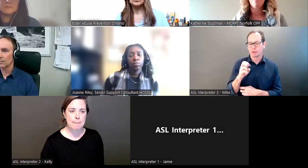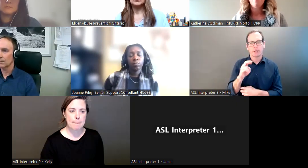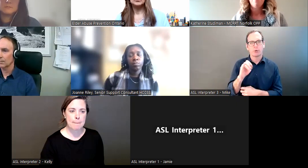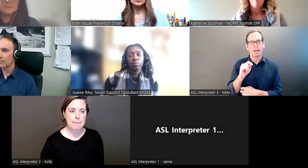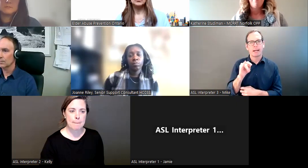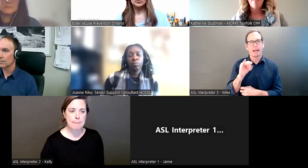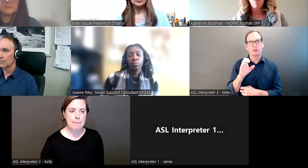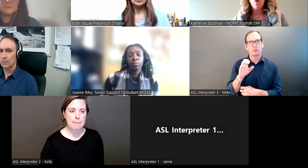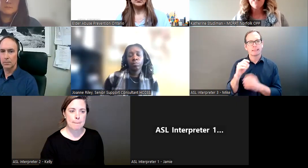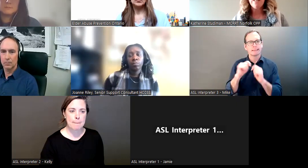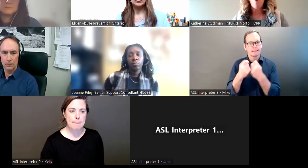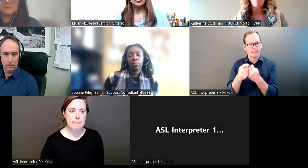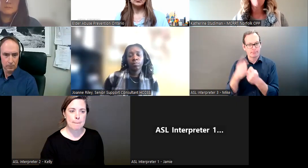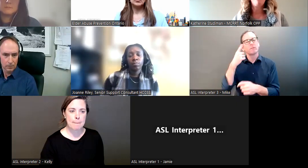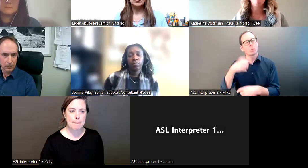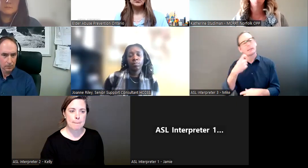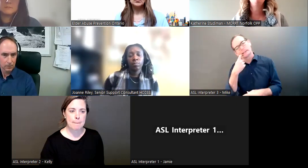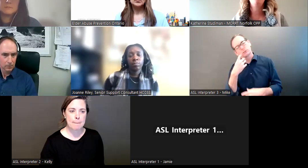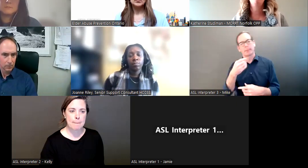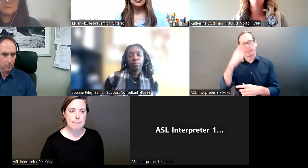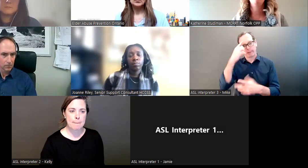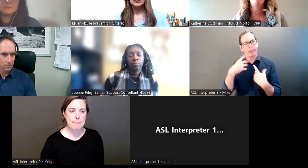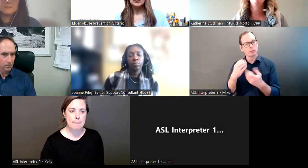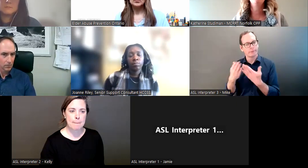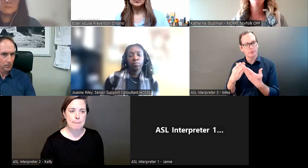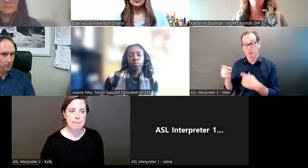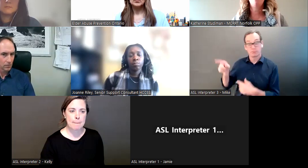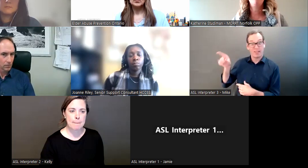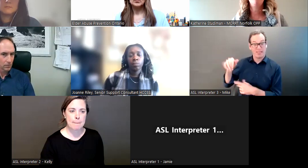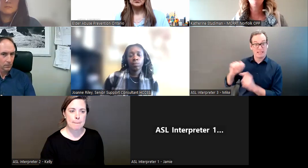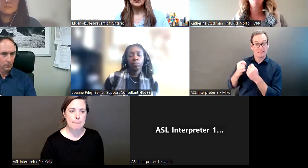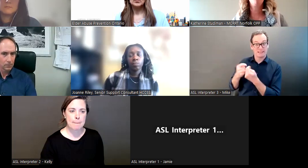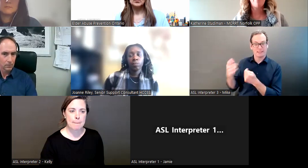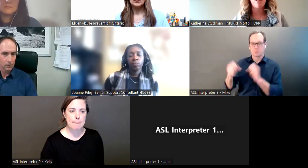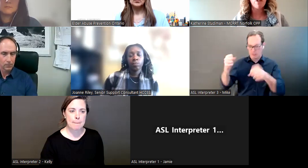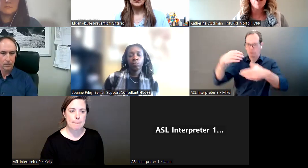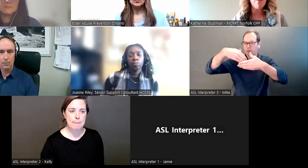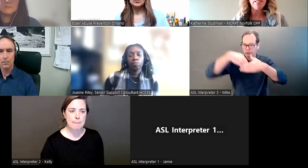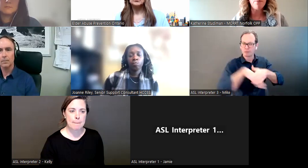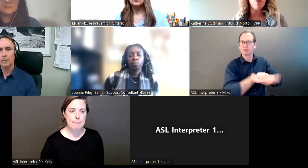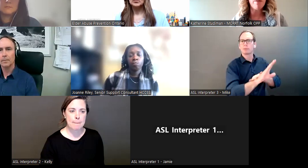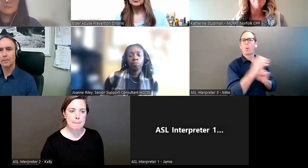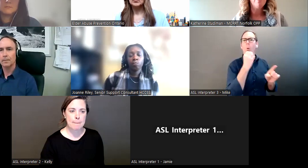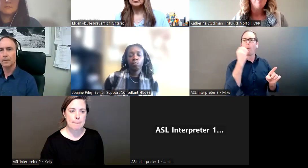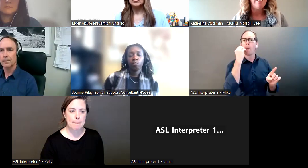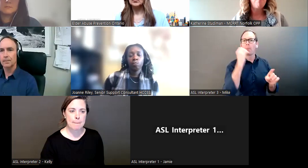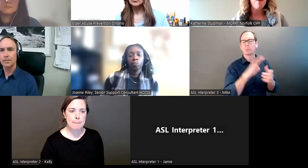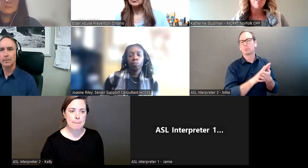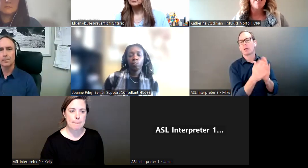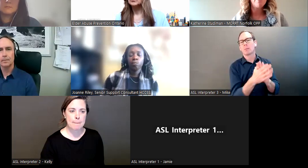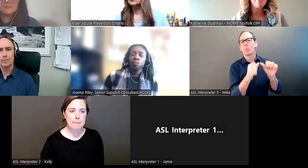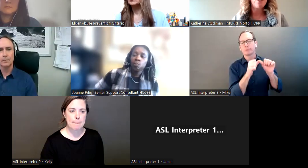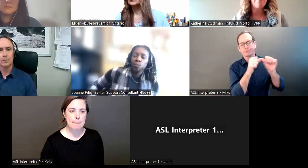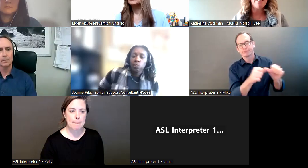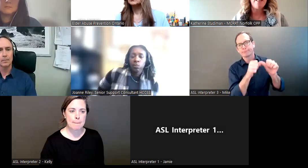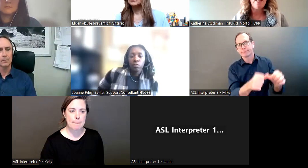them. They will go into the home and they will also do more of that long-term case management and get people